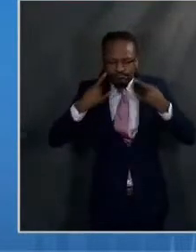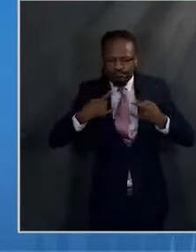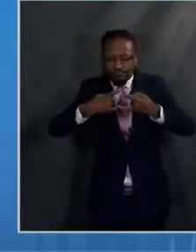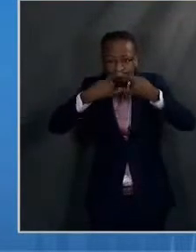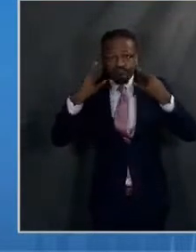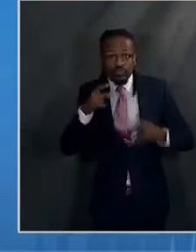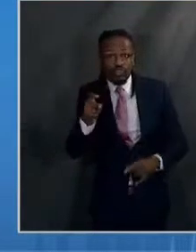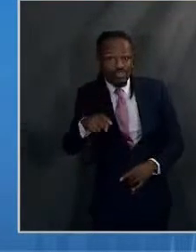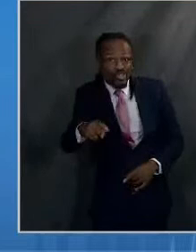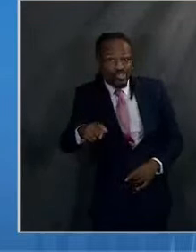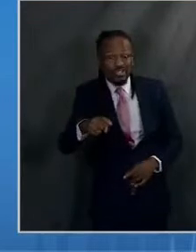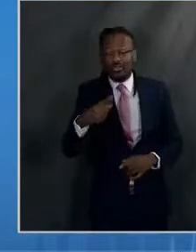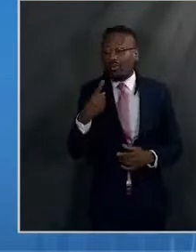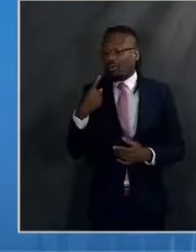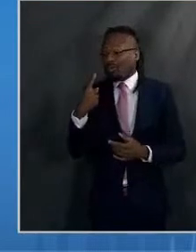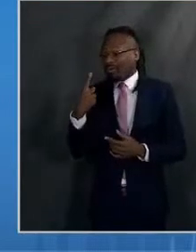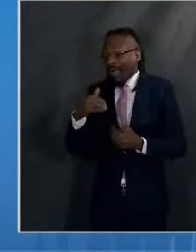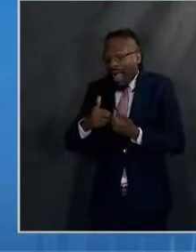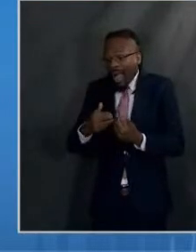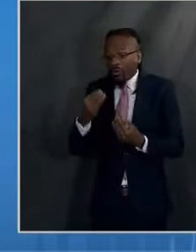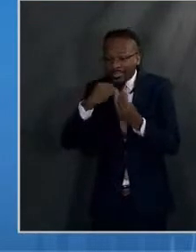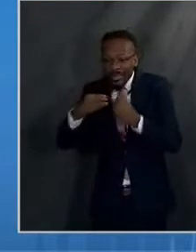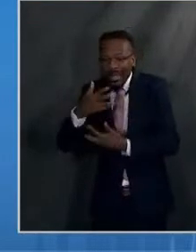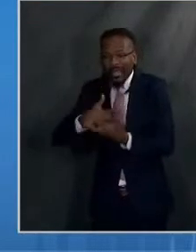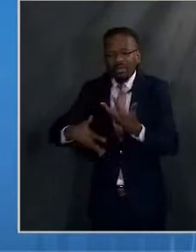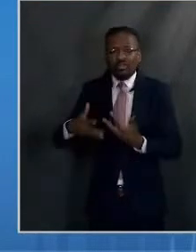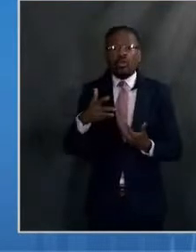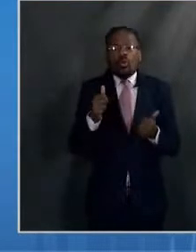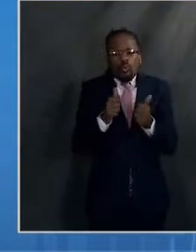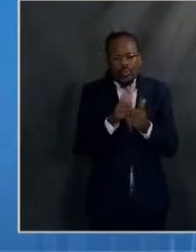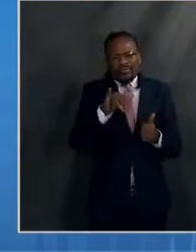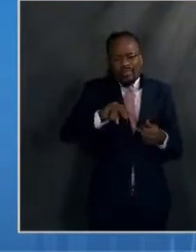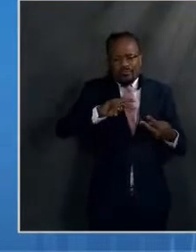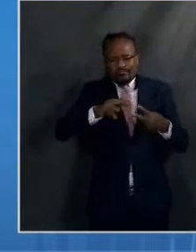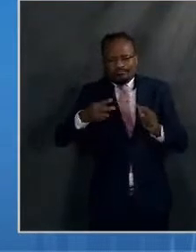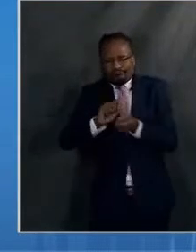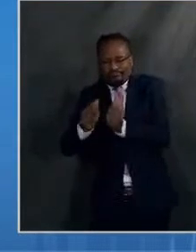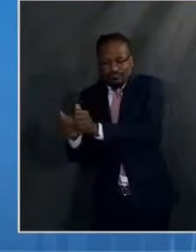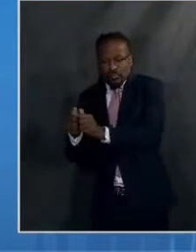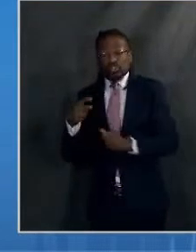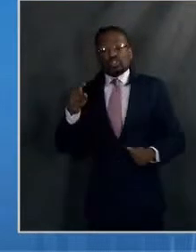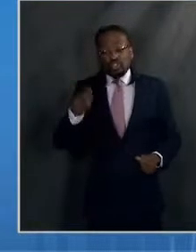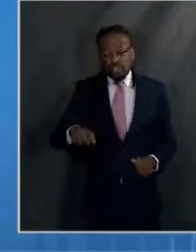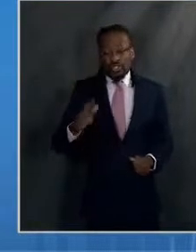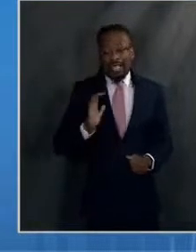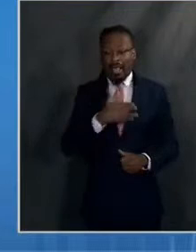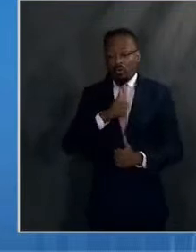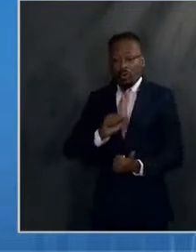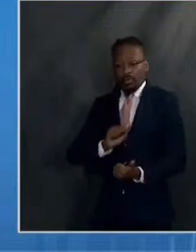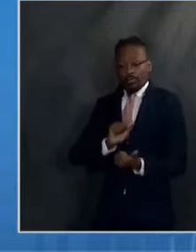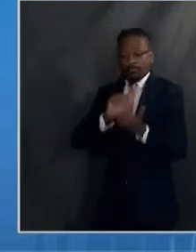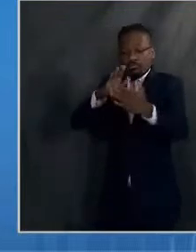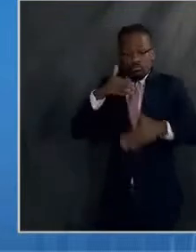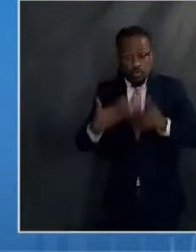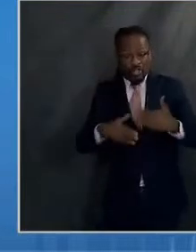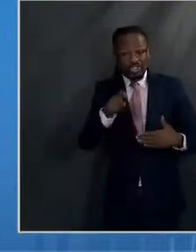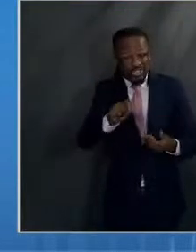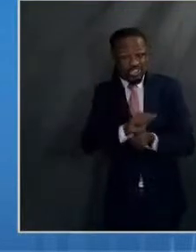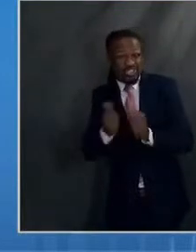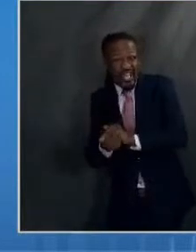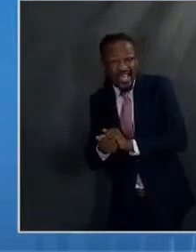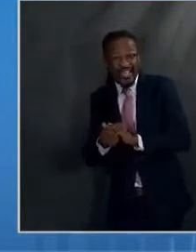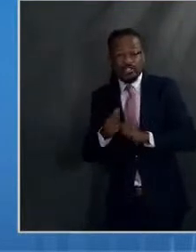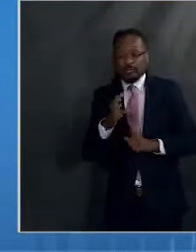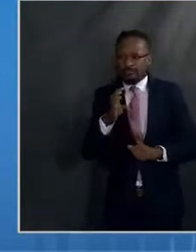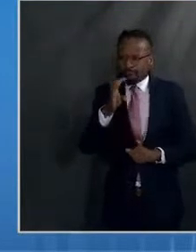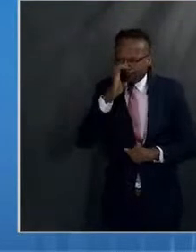still enough? With these new mutations, do we need to do things differently at all? I understand you want everyone to continue following the guidelines